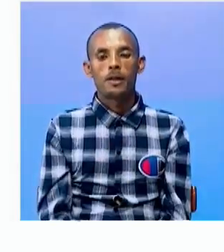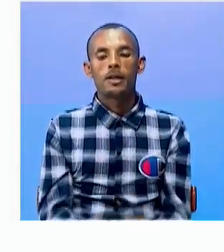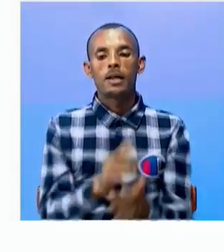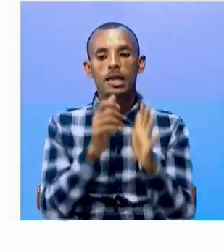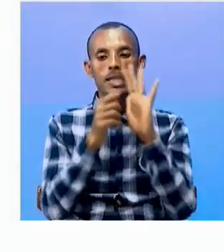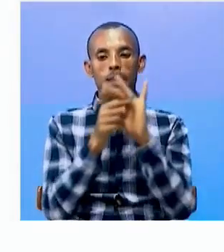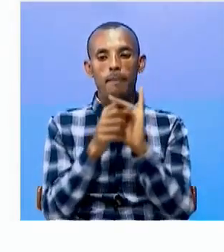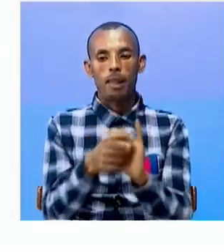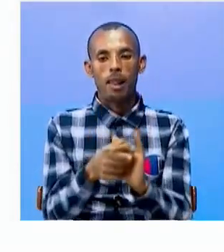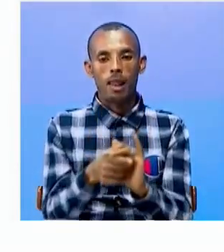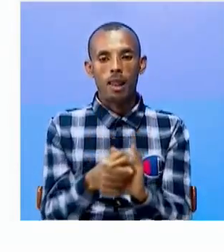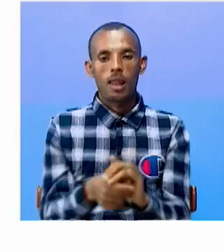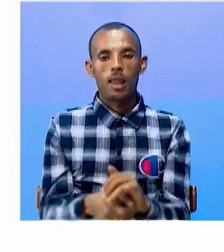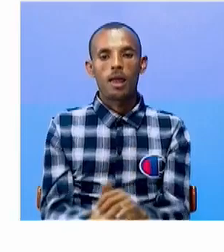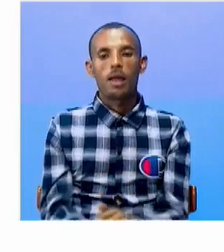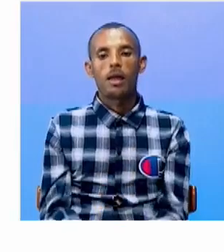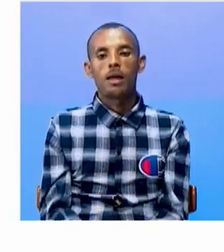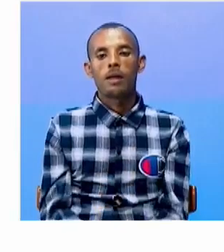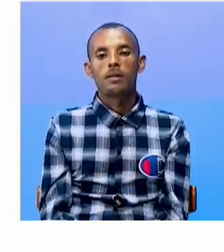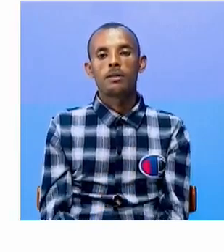Example.